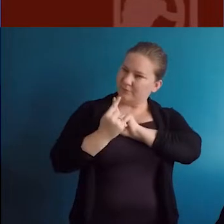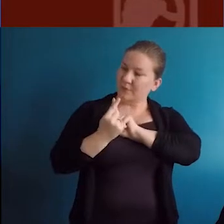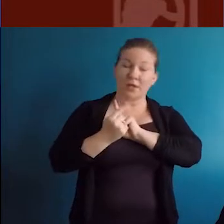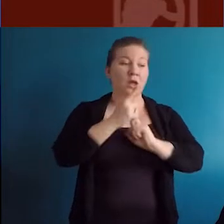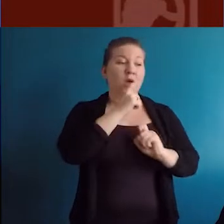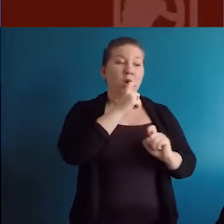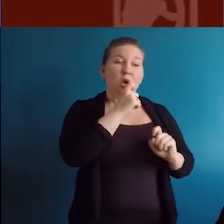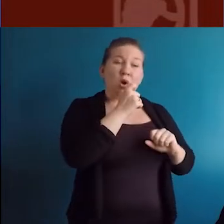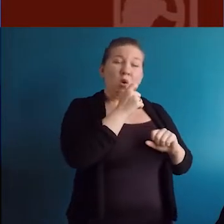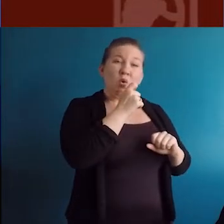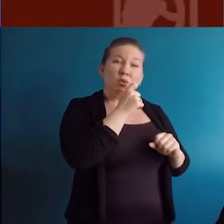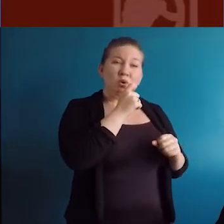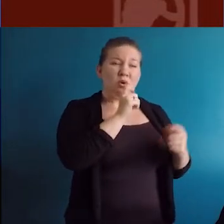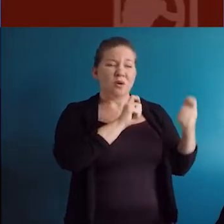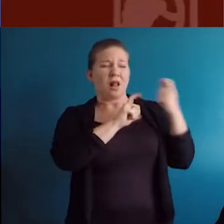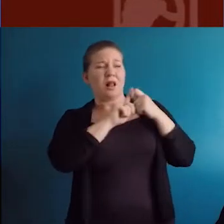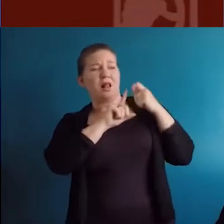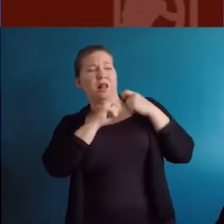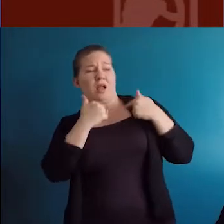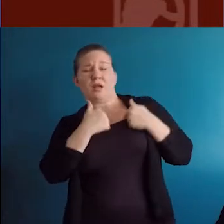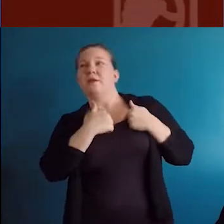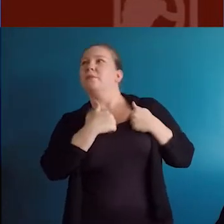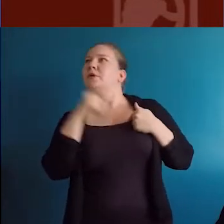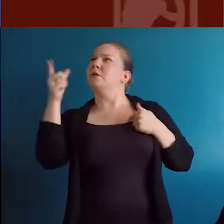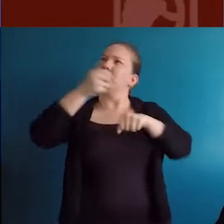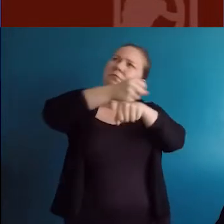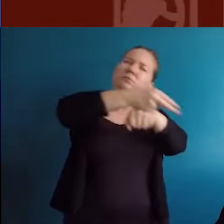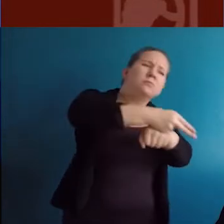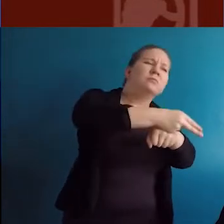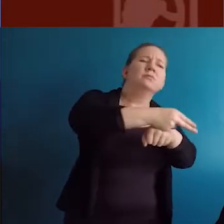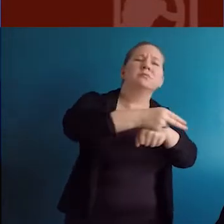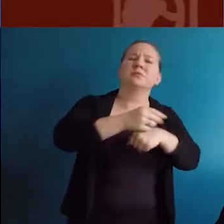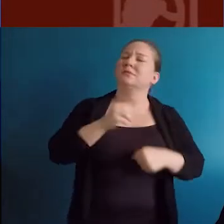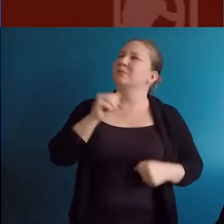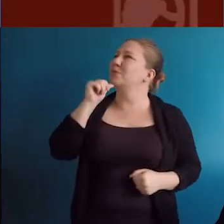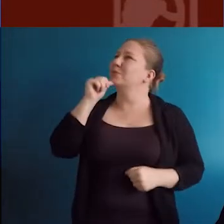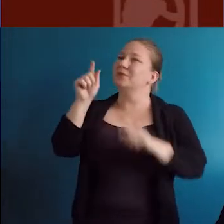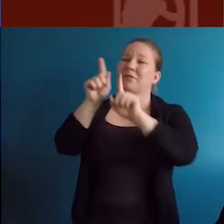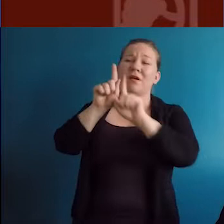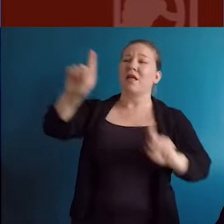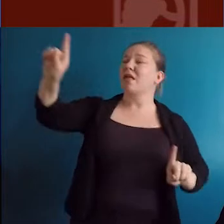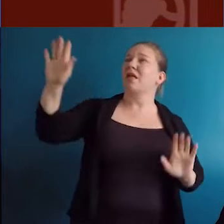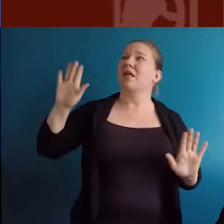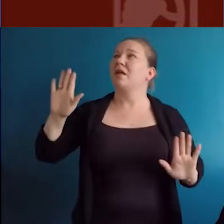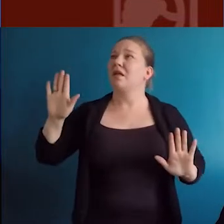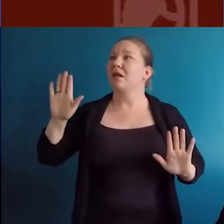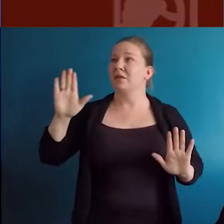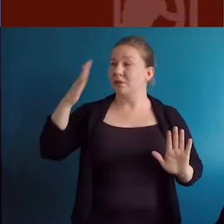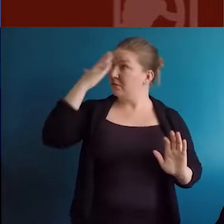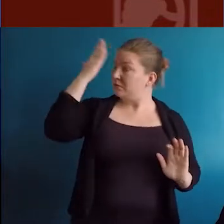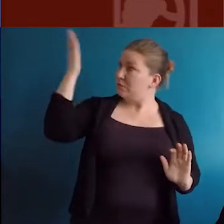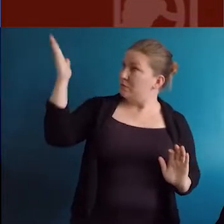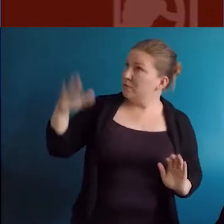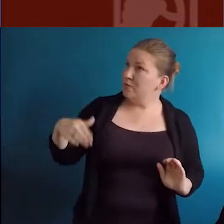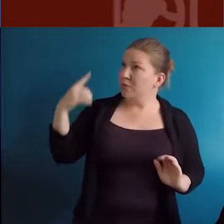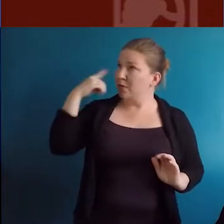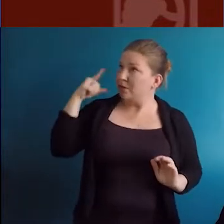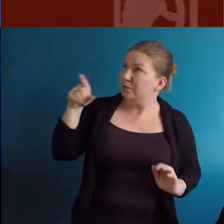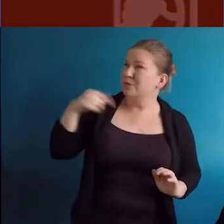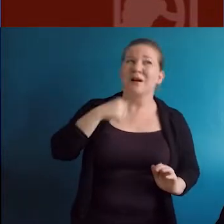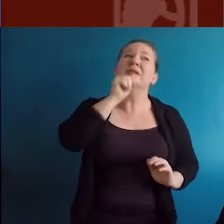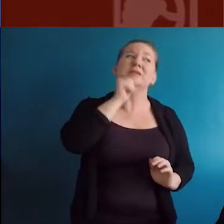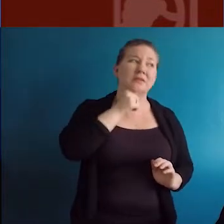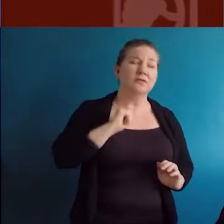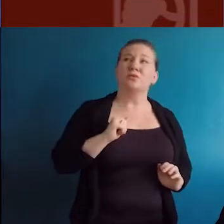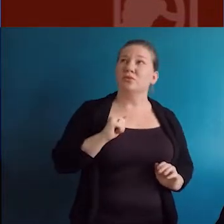not take me away. Know that on your account I suffer insult. Your words were found, and I ate